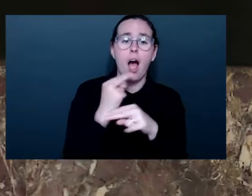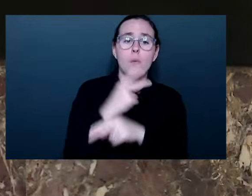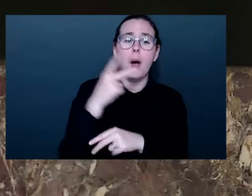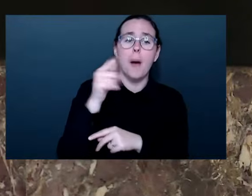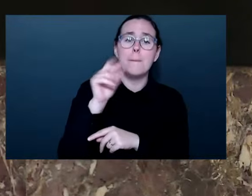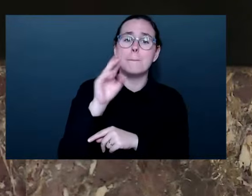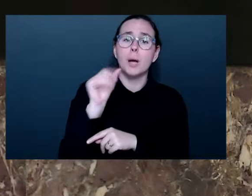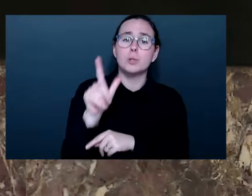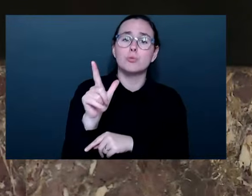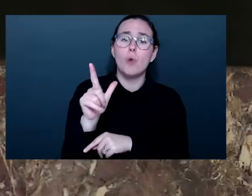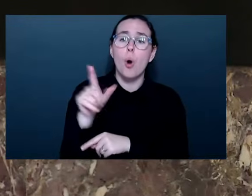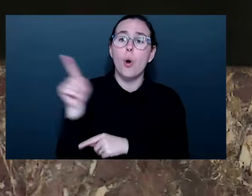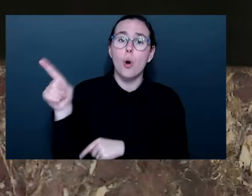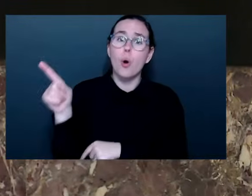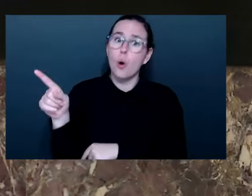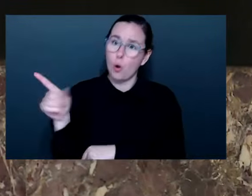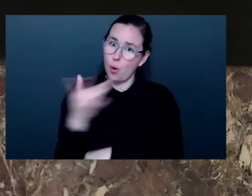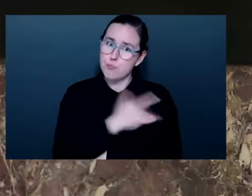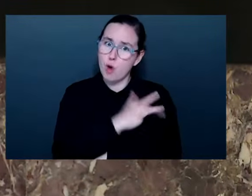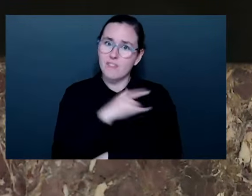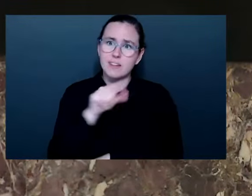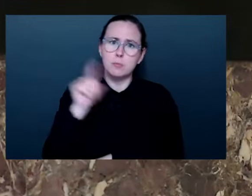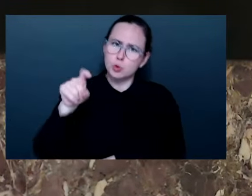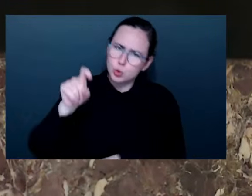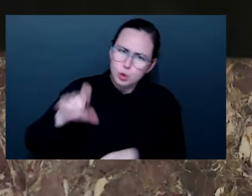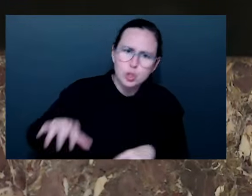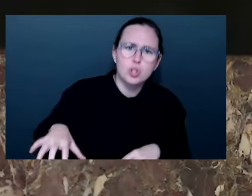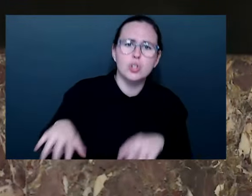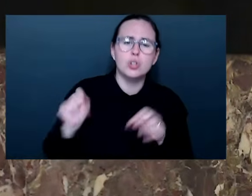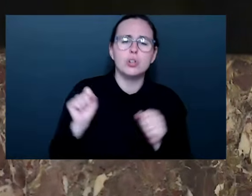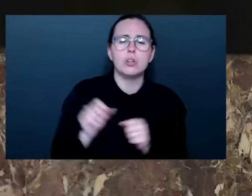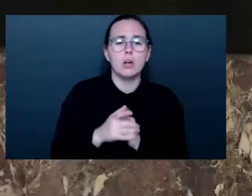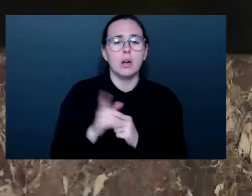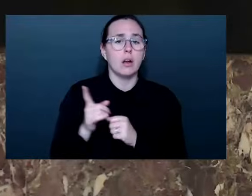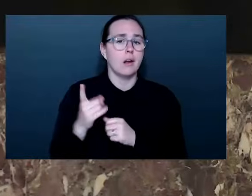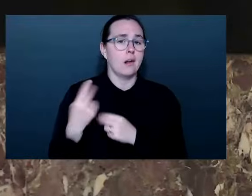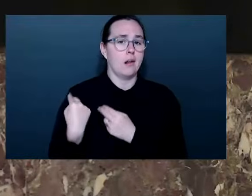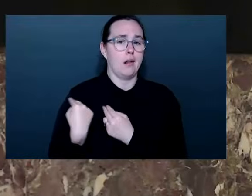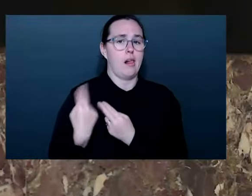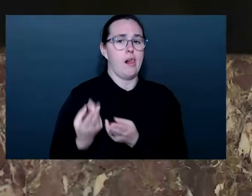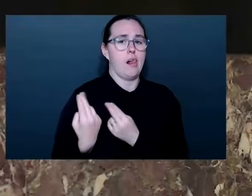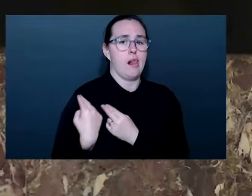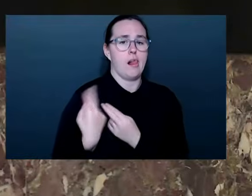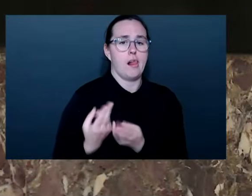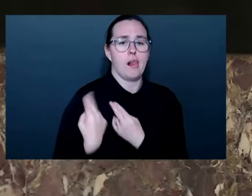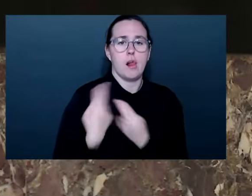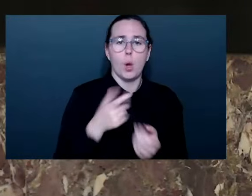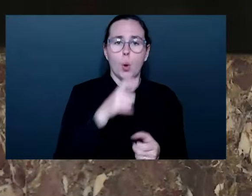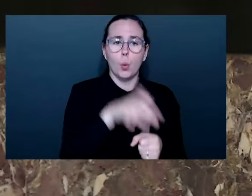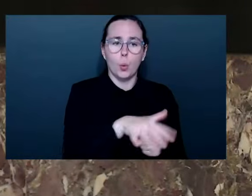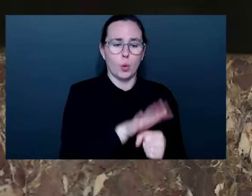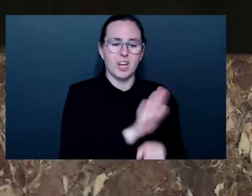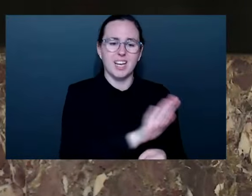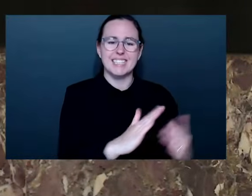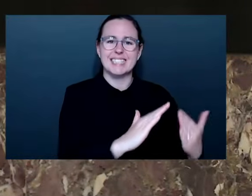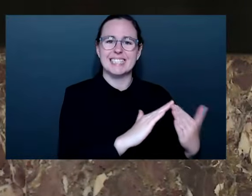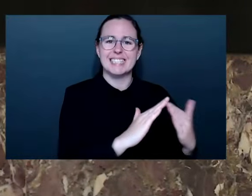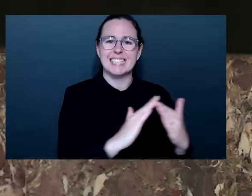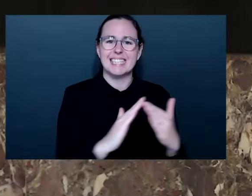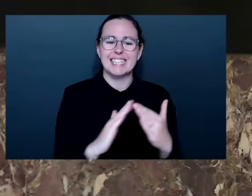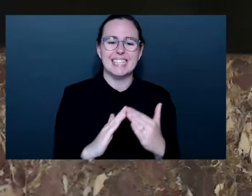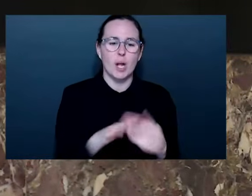Abbotsford, Chilliwack, and Hope. To the Minister of Municipal Affairs, will she guarantee that Highway Patrol will remain under provincial